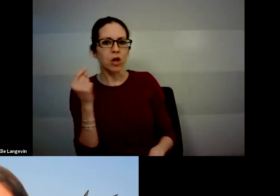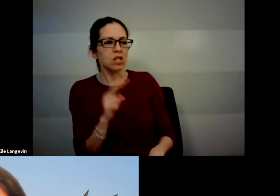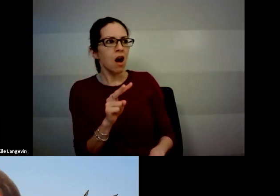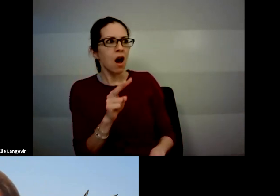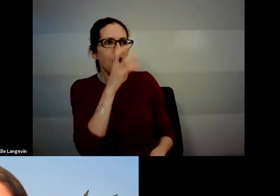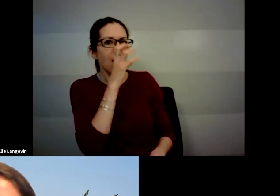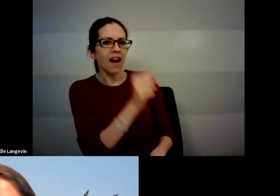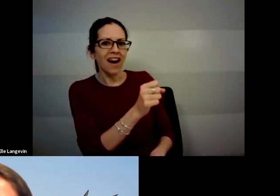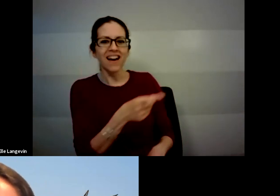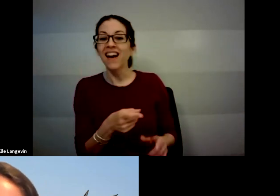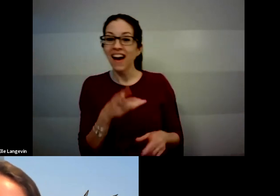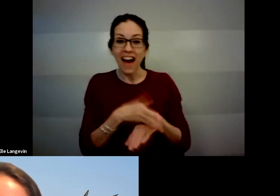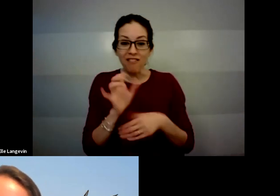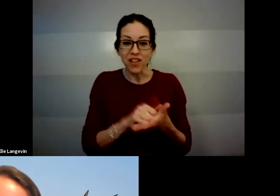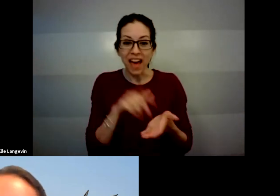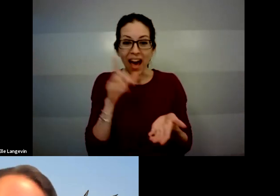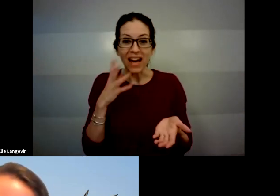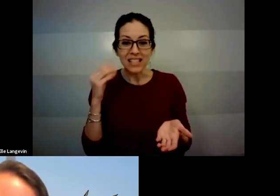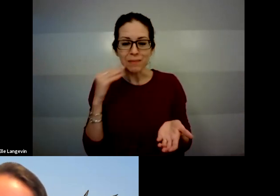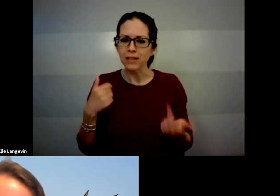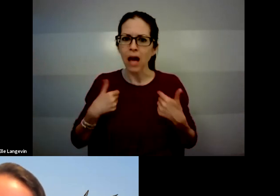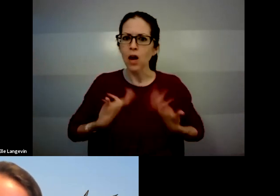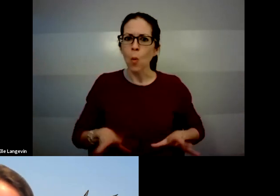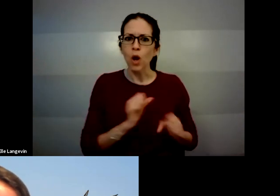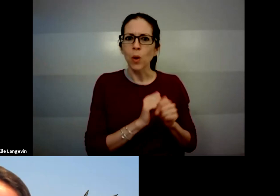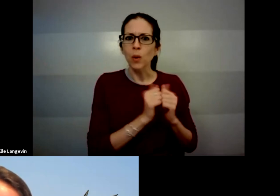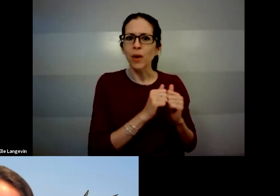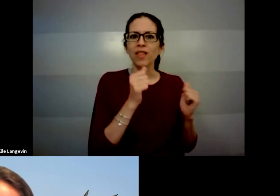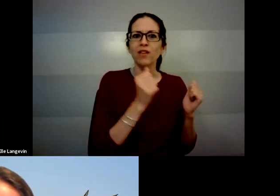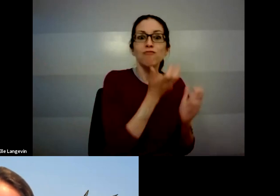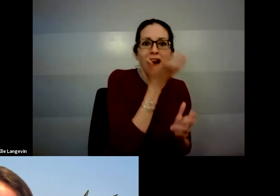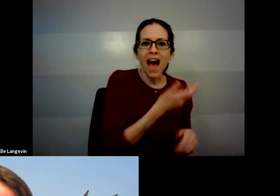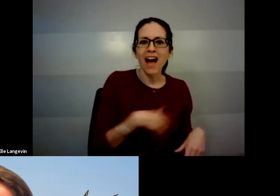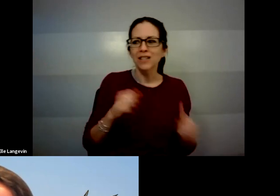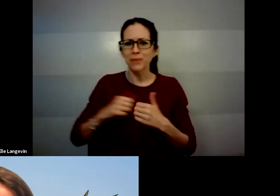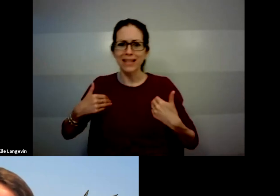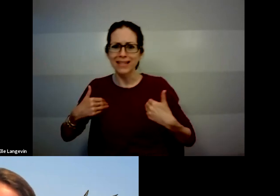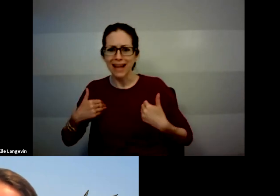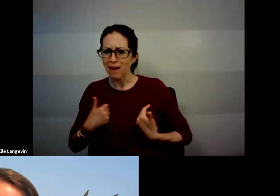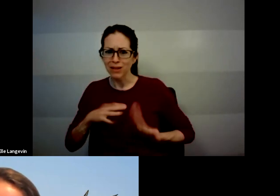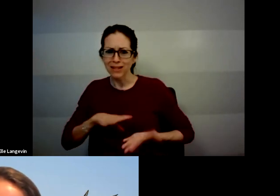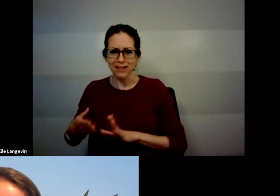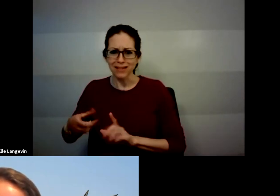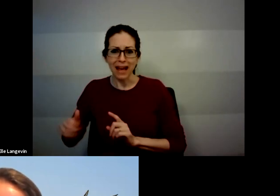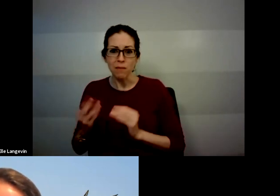I didn't want to work with roadkill anymore. I didn't want to work with grasses. I wanted to work with birds. That's a really great